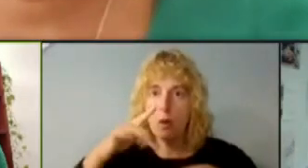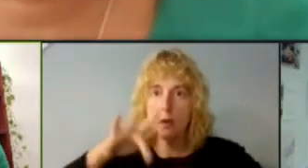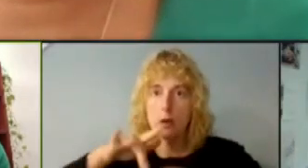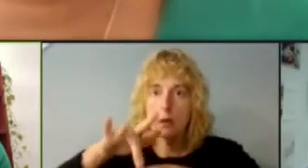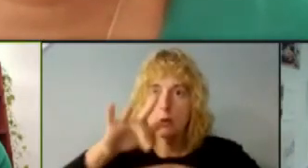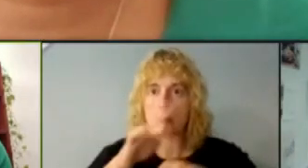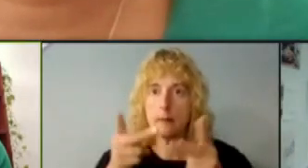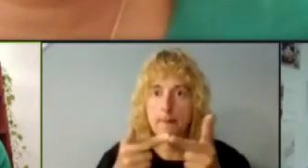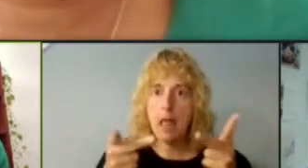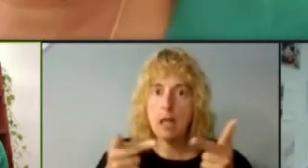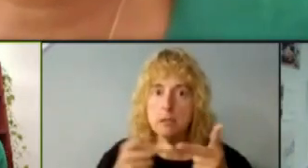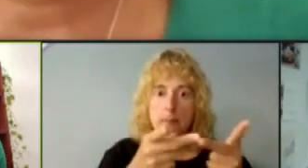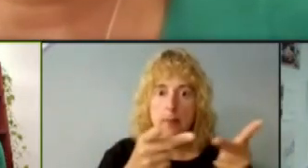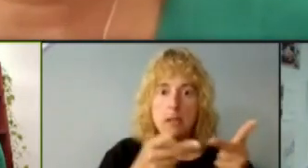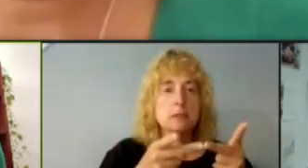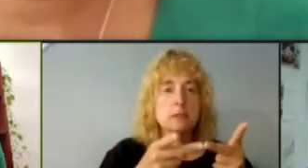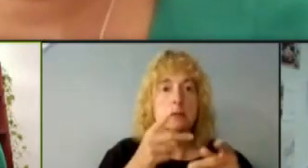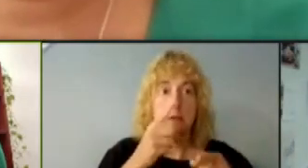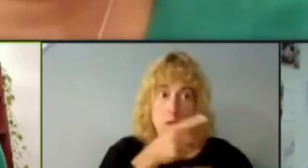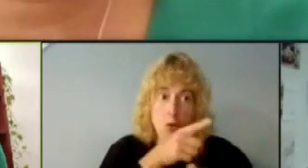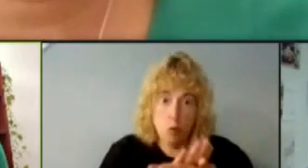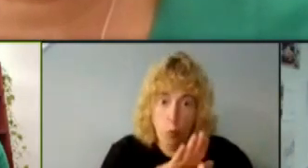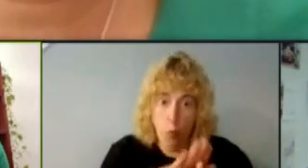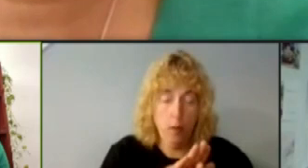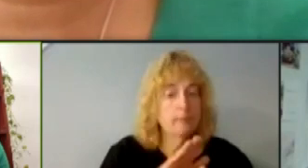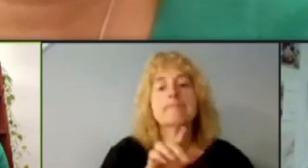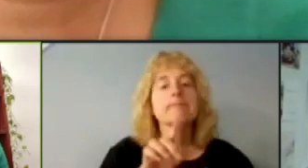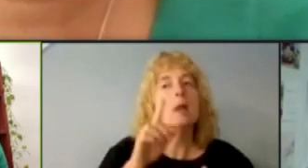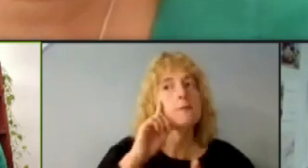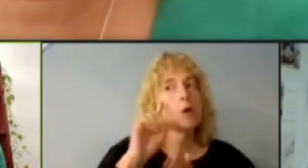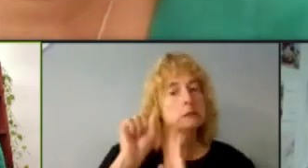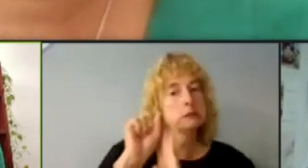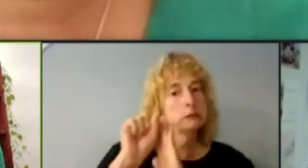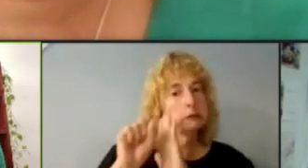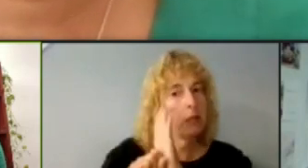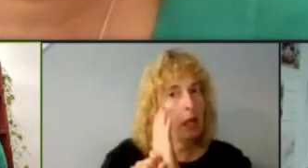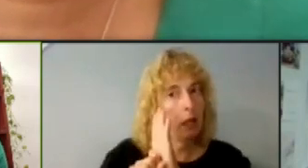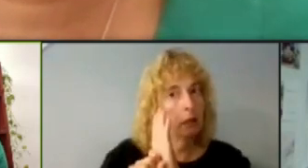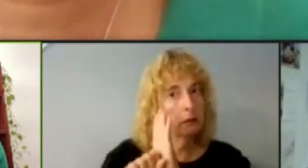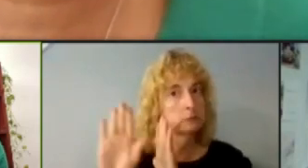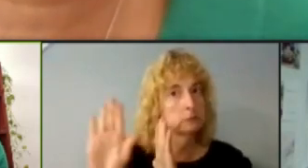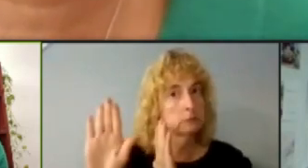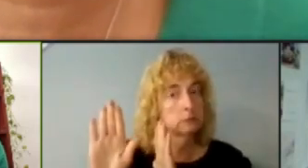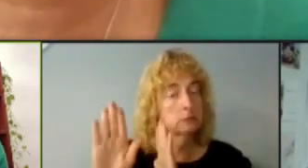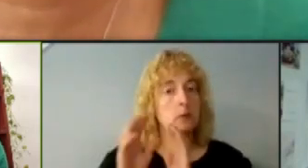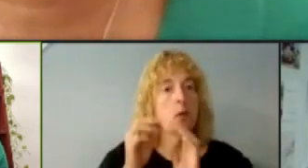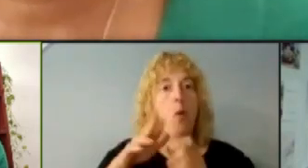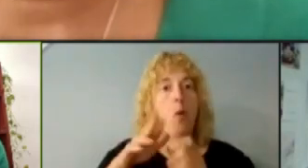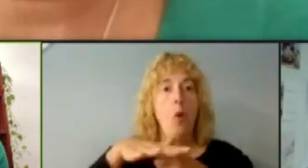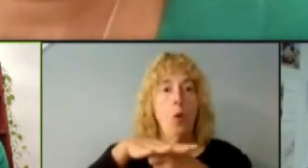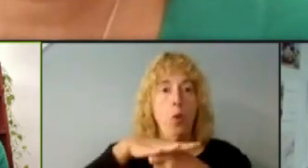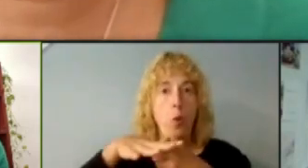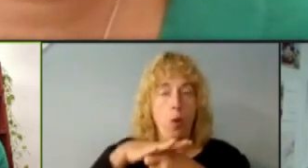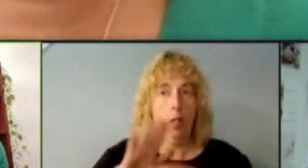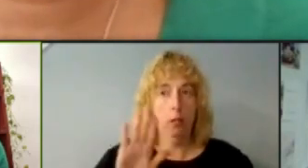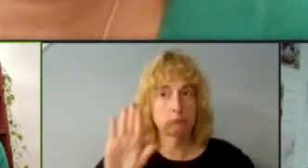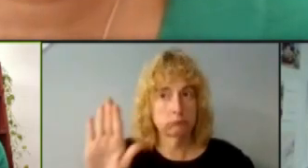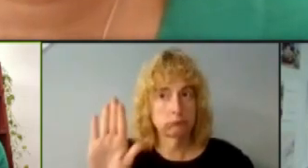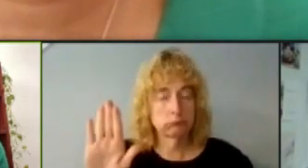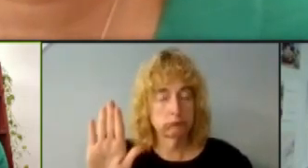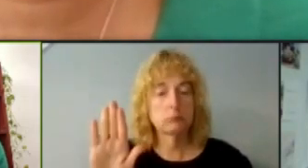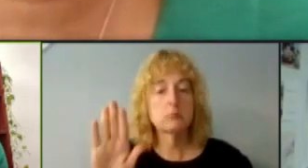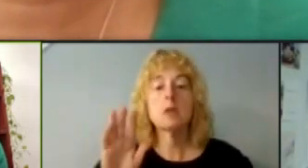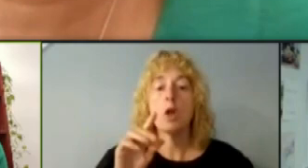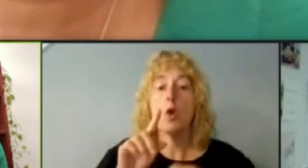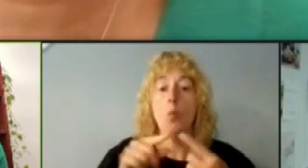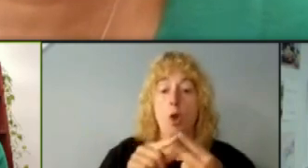tracing is at the state level as well as the local level. And so whenever a student tests positive, the process